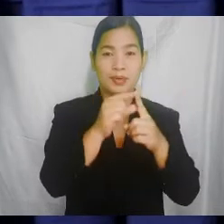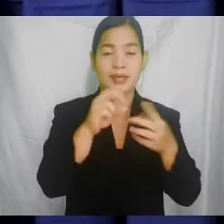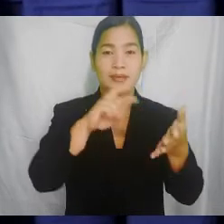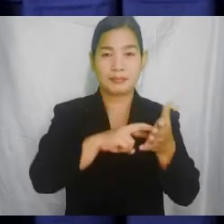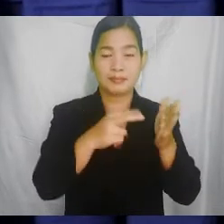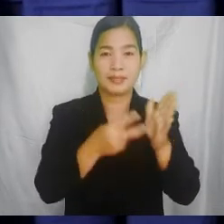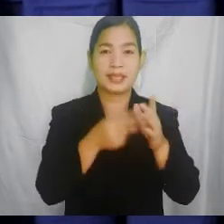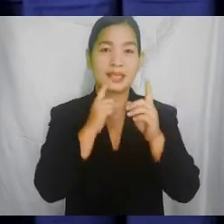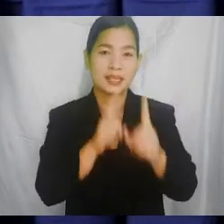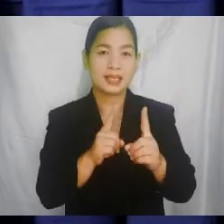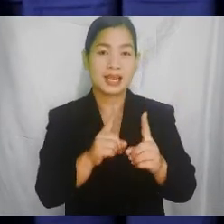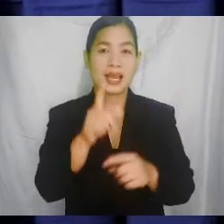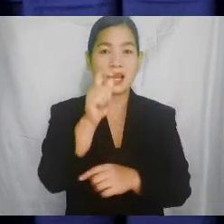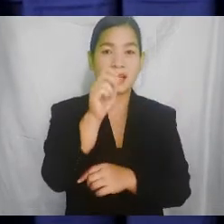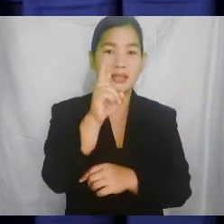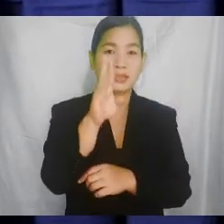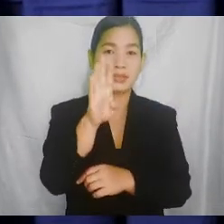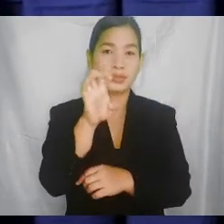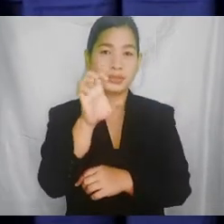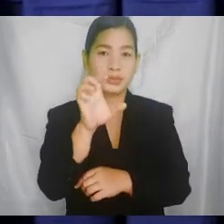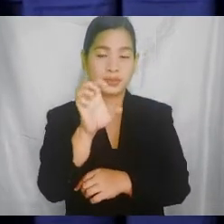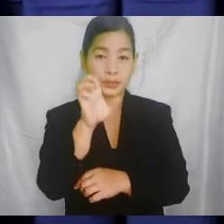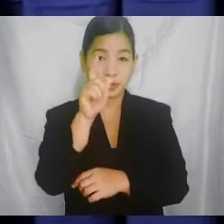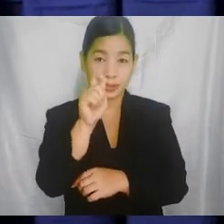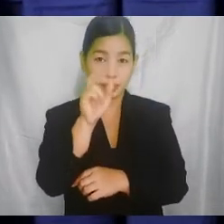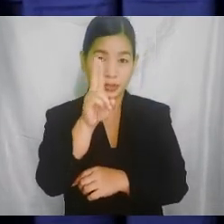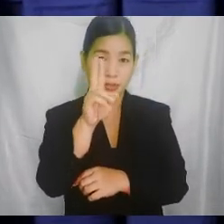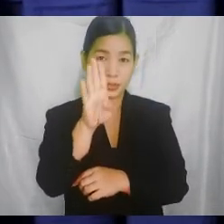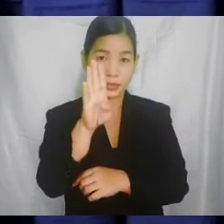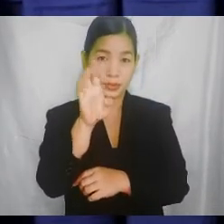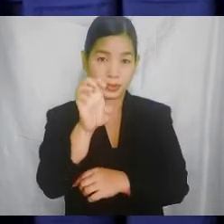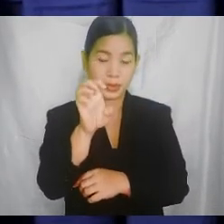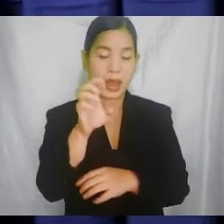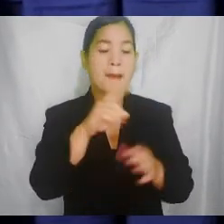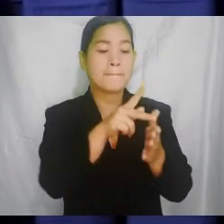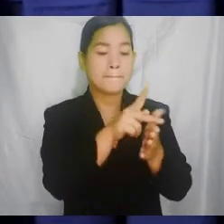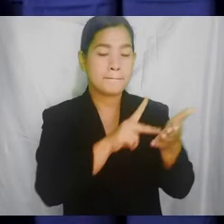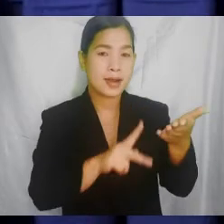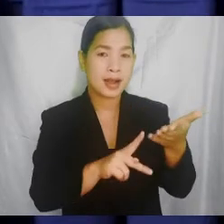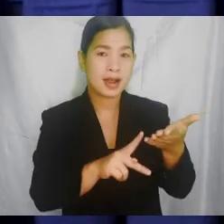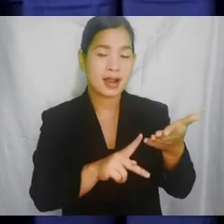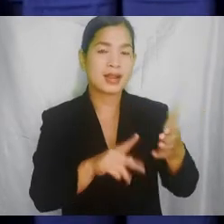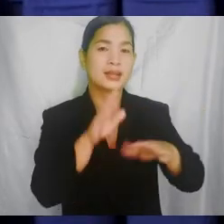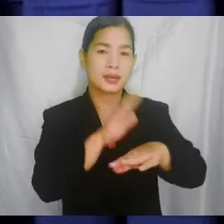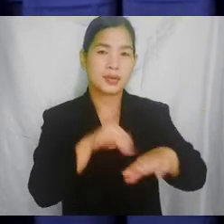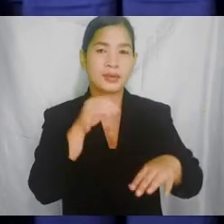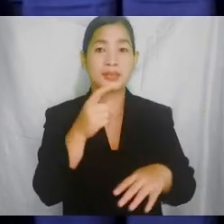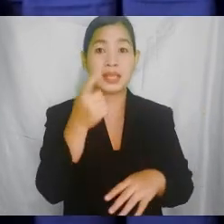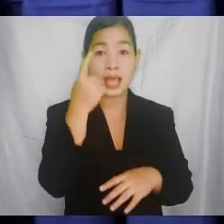of the microscope. This part of the microscope is called eyepiece.